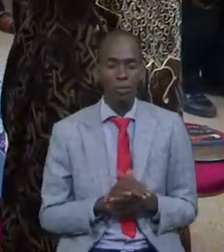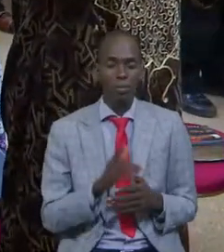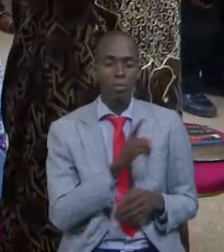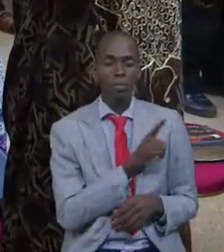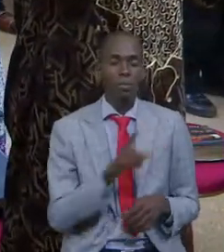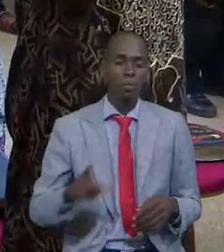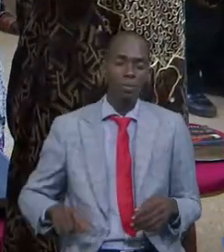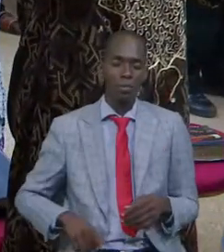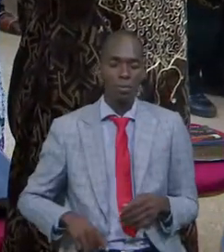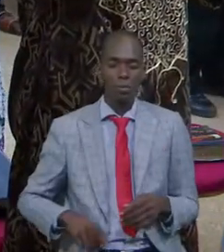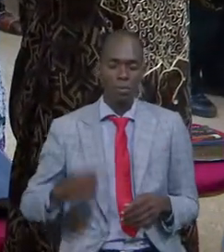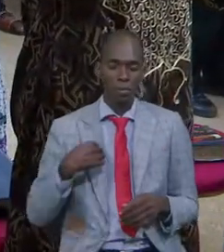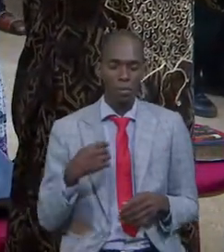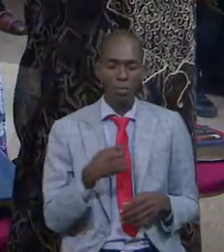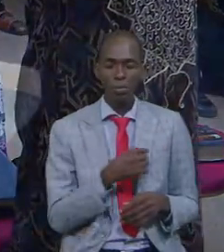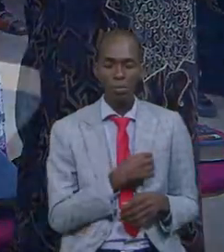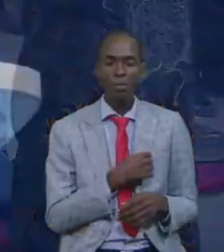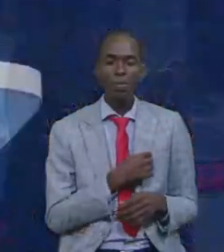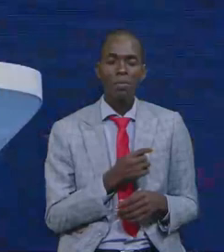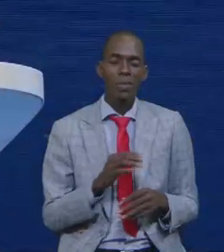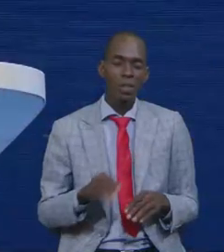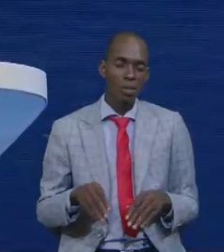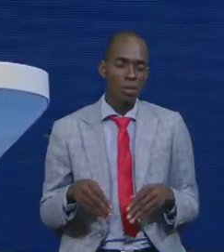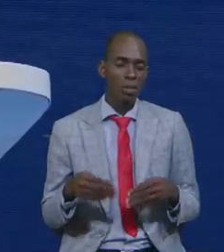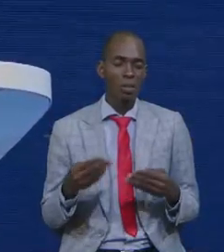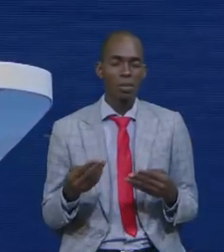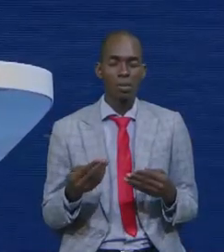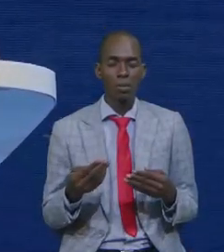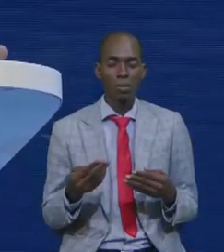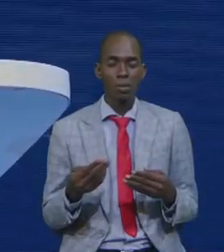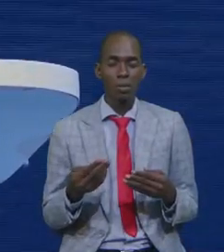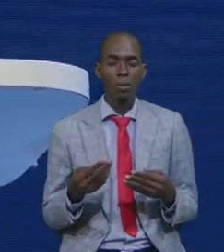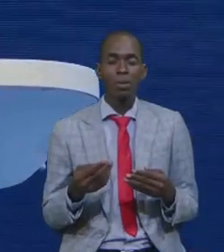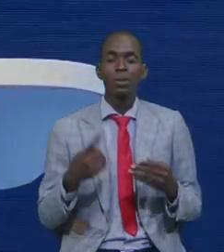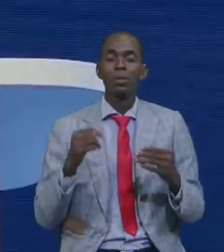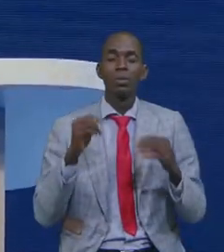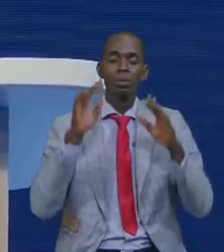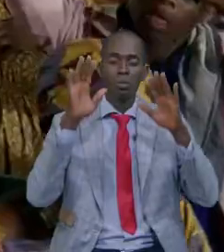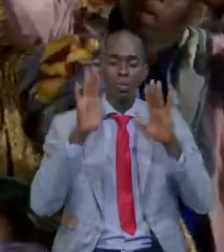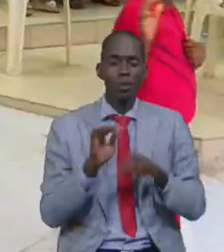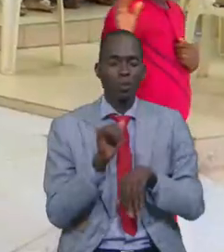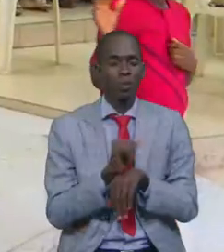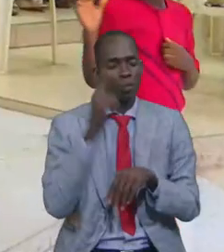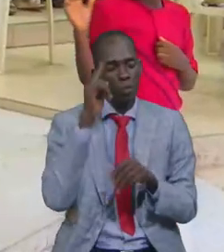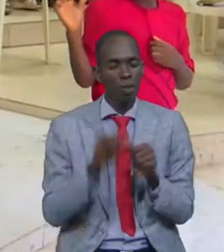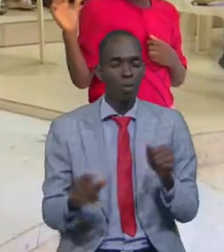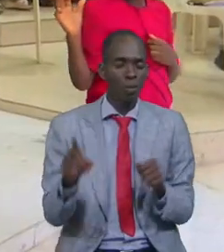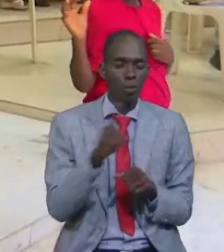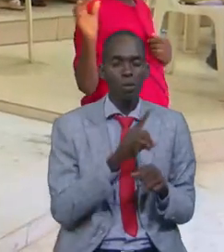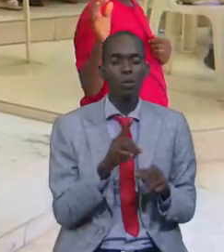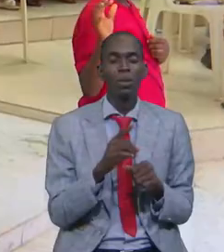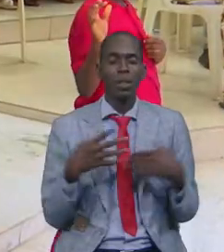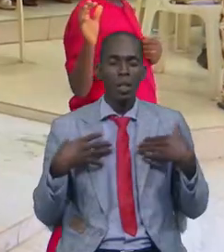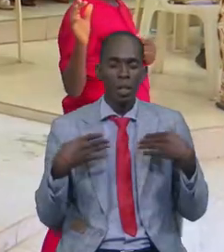Lord, begin your work on everyone. Miracle for everyone. Healing